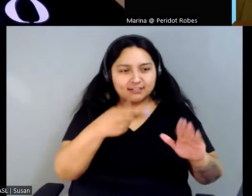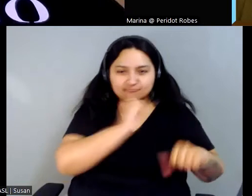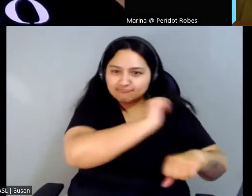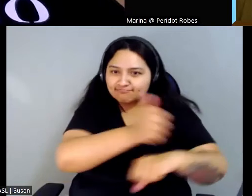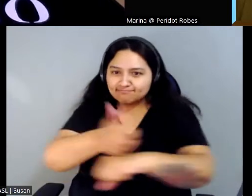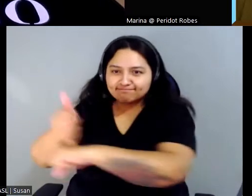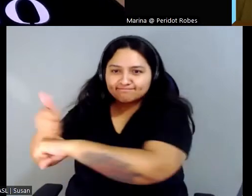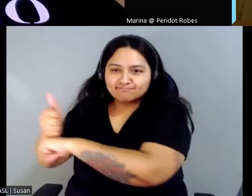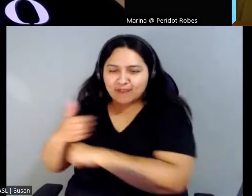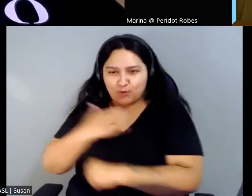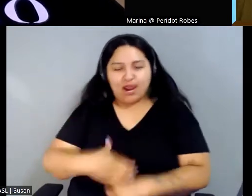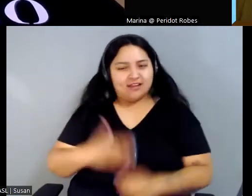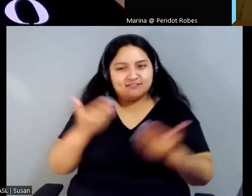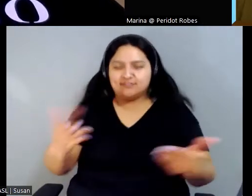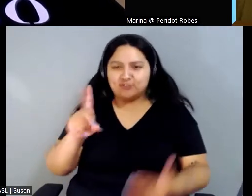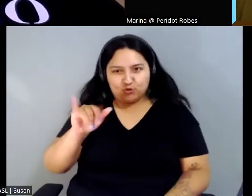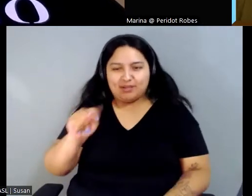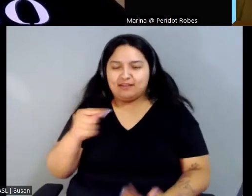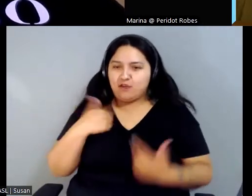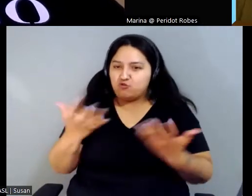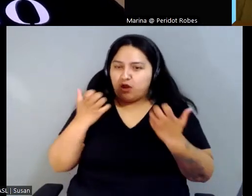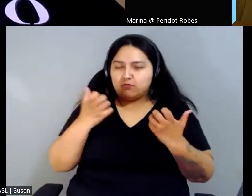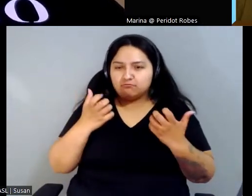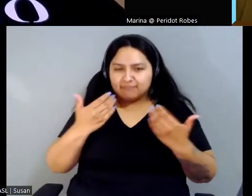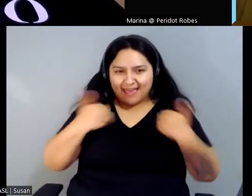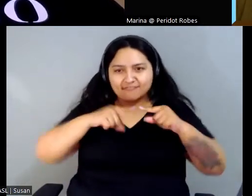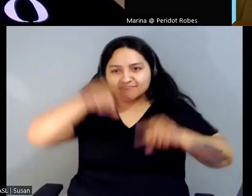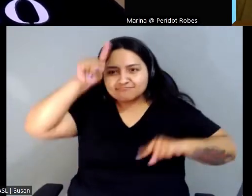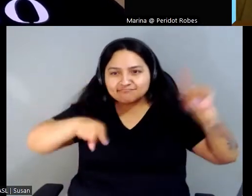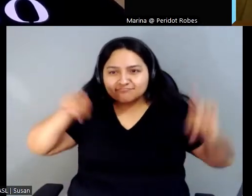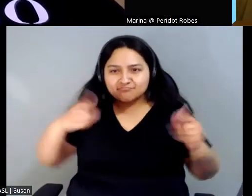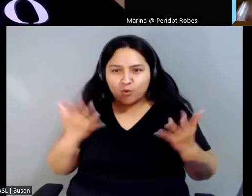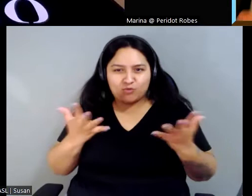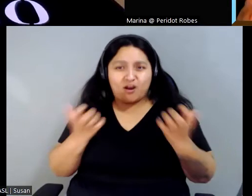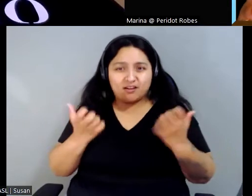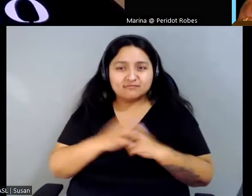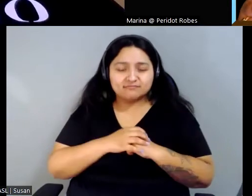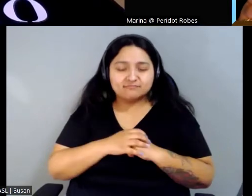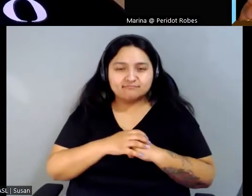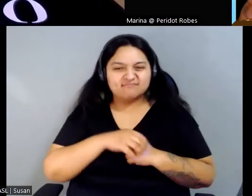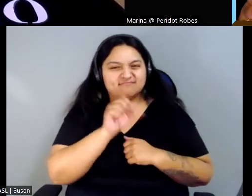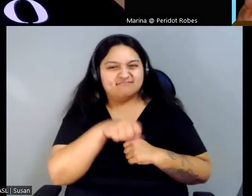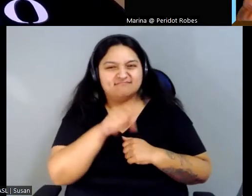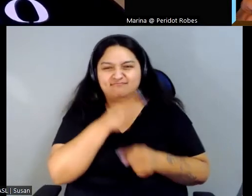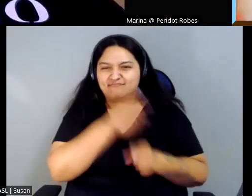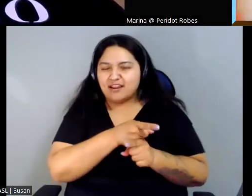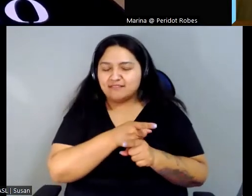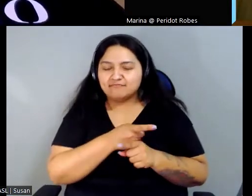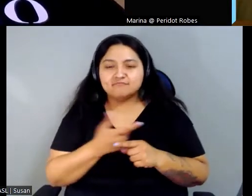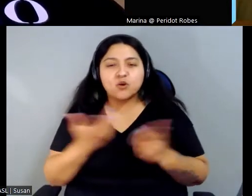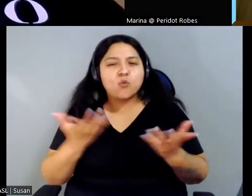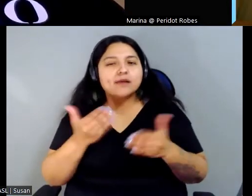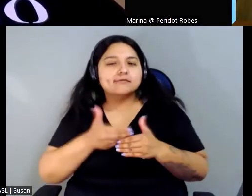So everybody can have what they want. I love it. Exactly. So what's next with